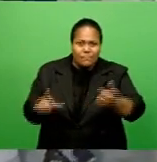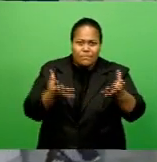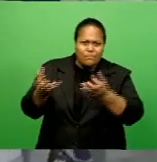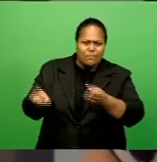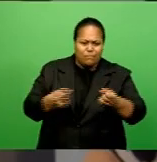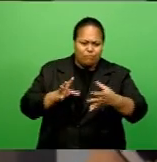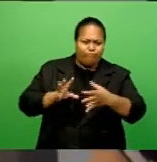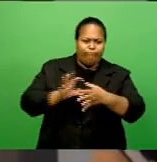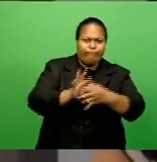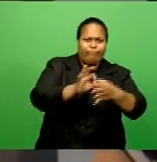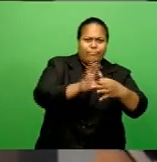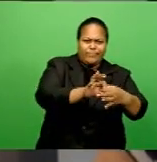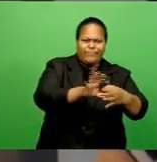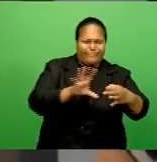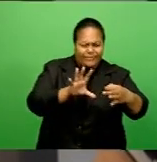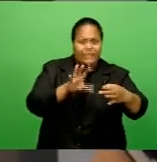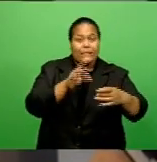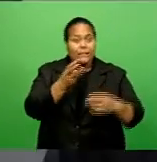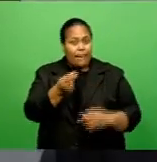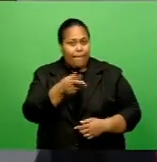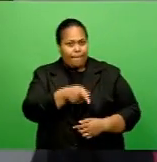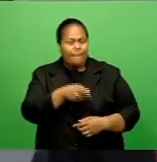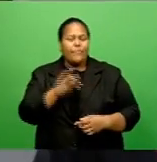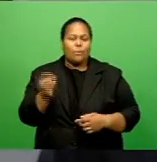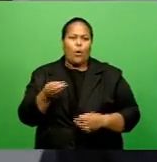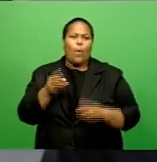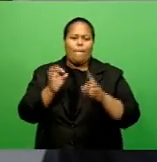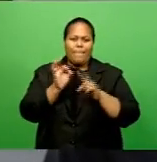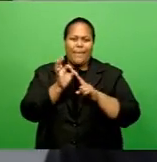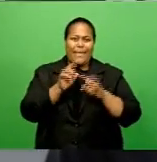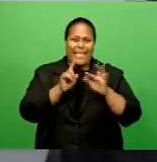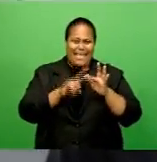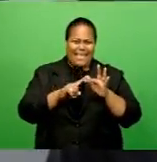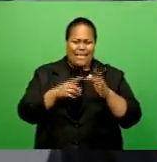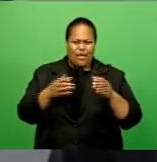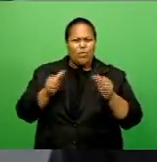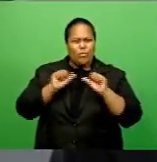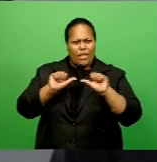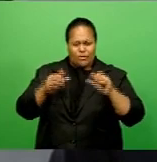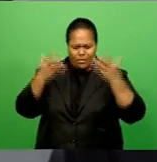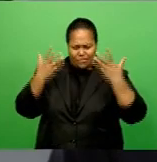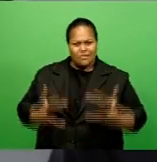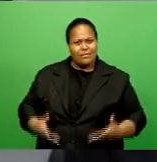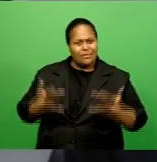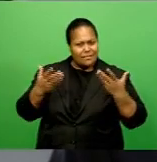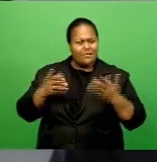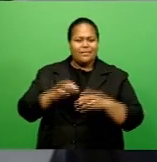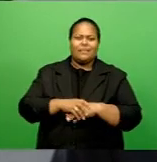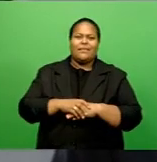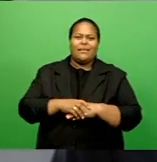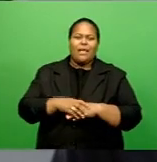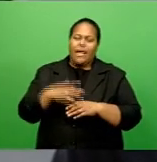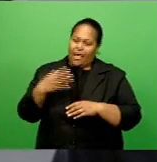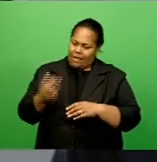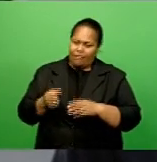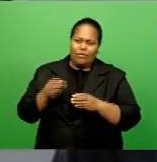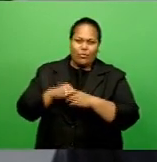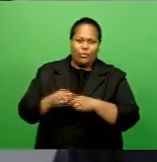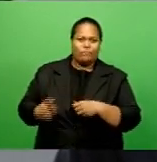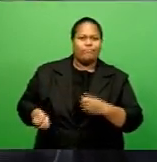required medical equipment, including PPE. The World Health Organization will co-finance the activity with